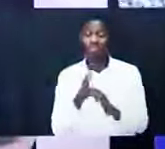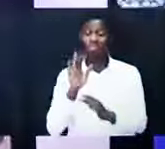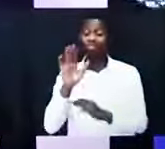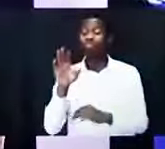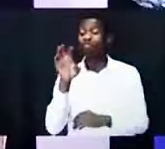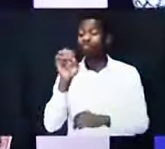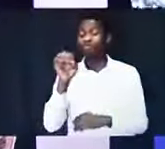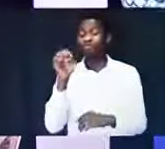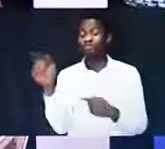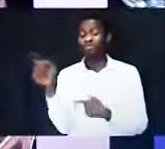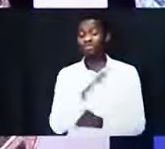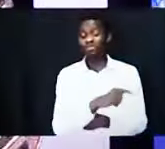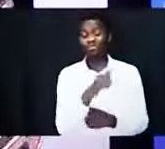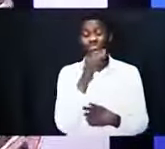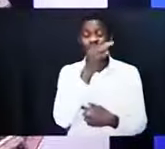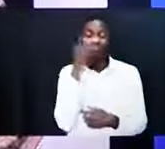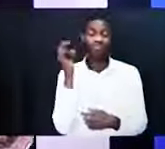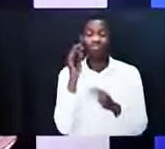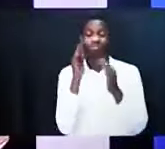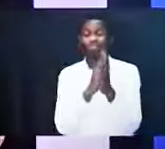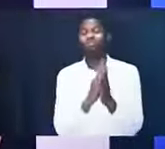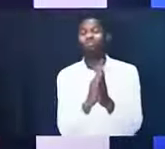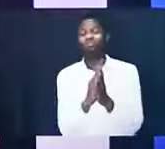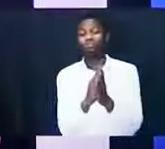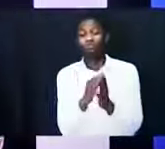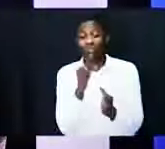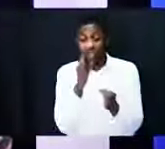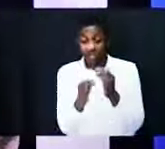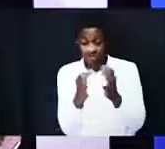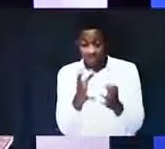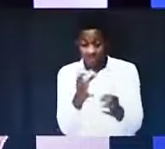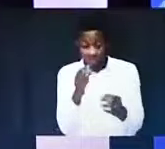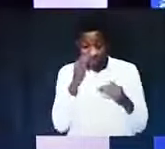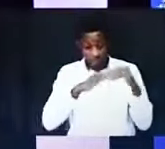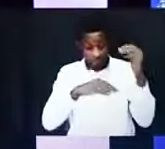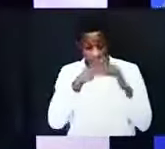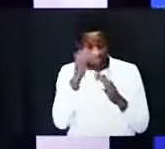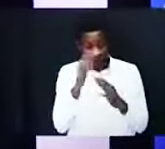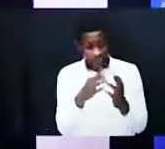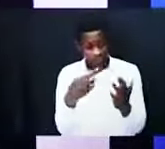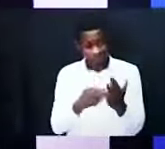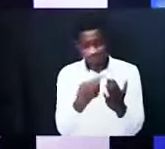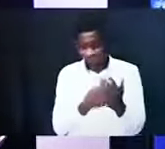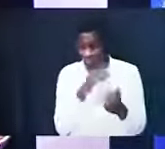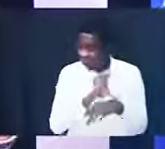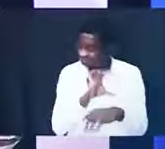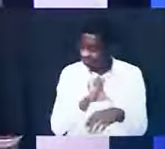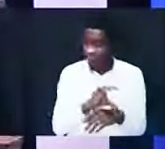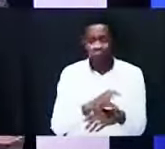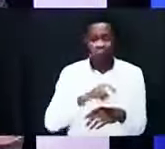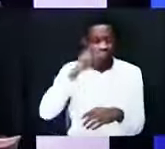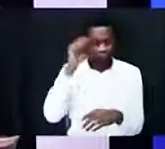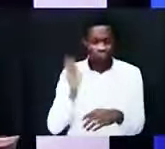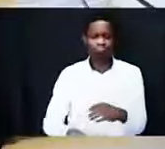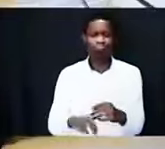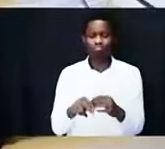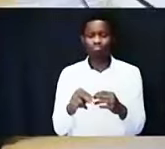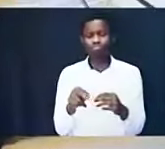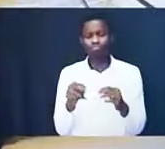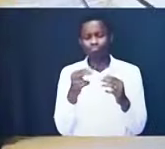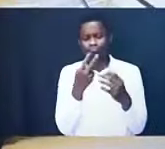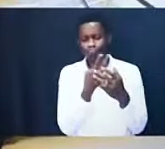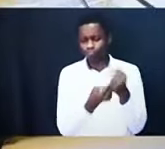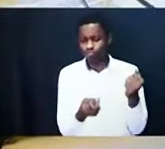and prayer. For us to build a revived church, we need both the word